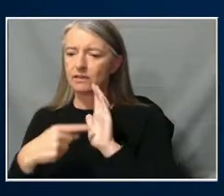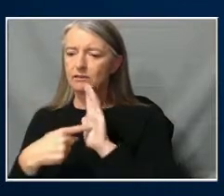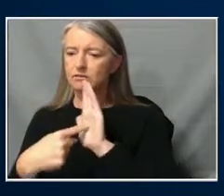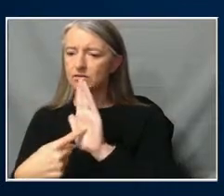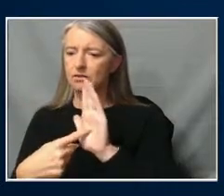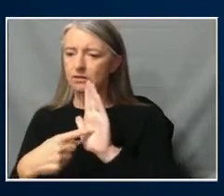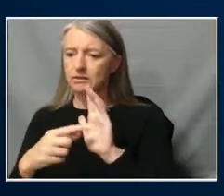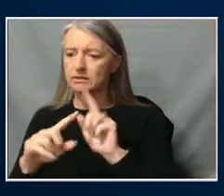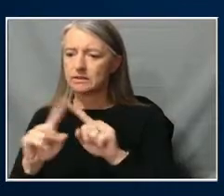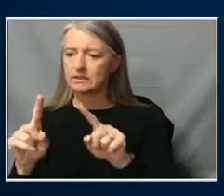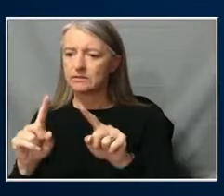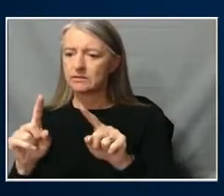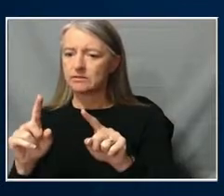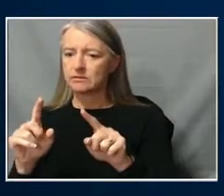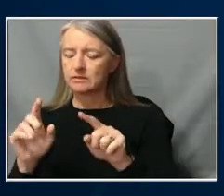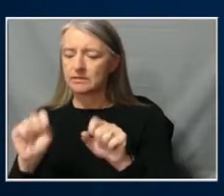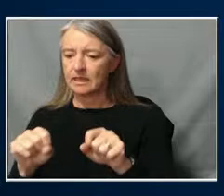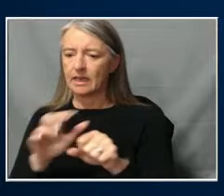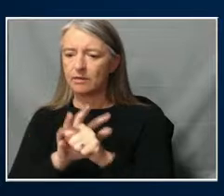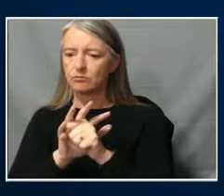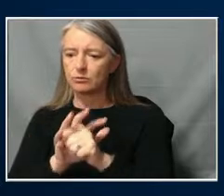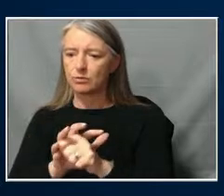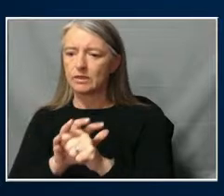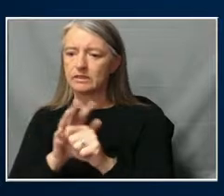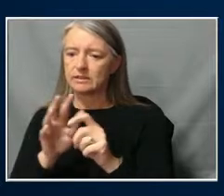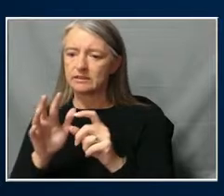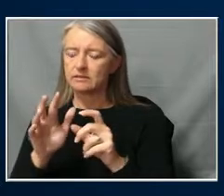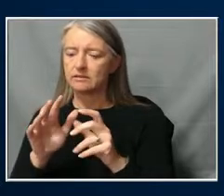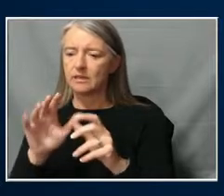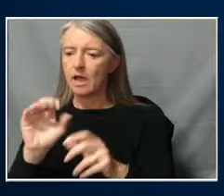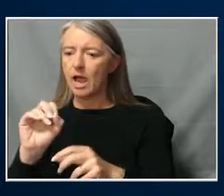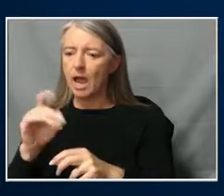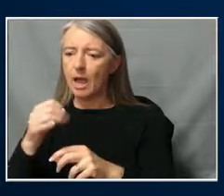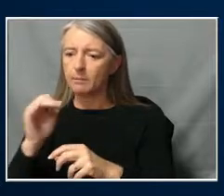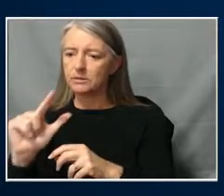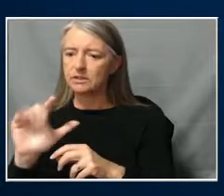So it can press on optic nerves, which